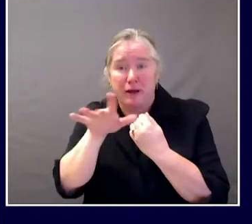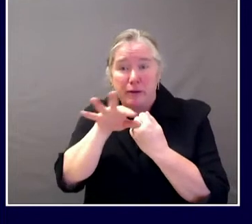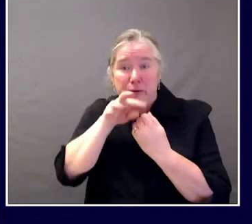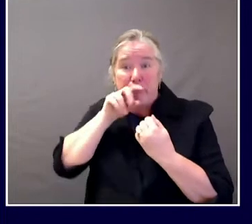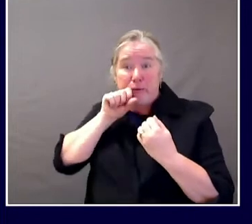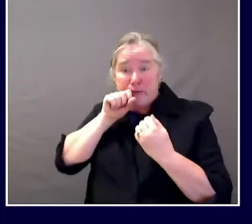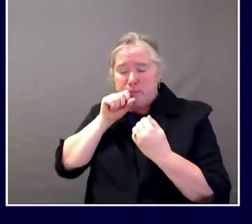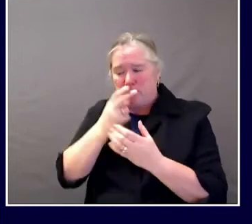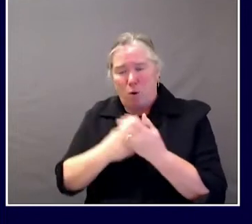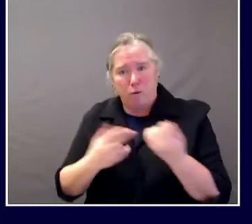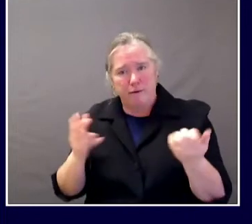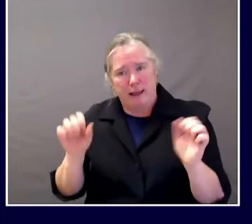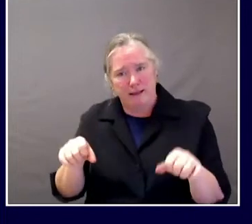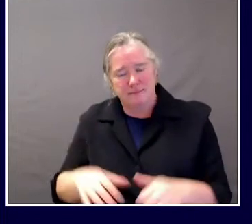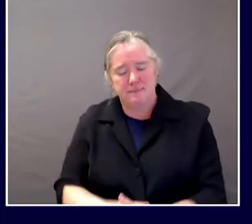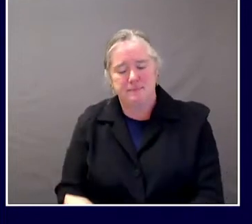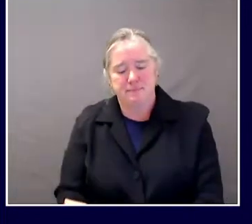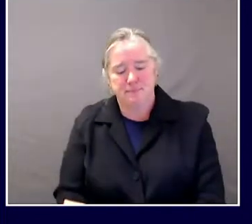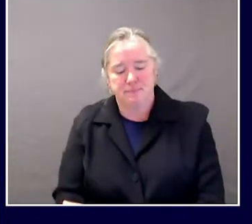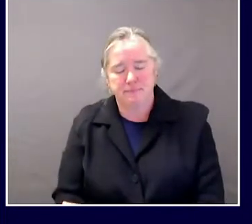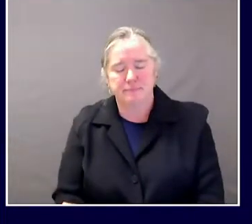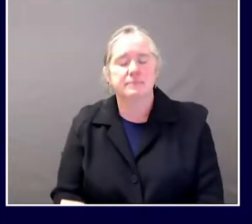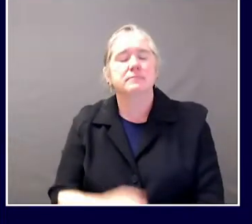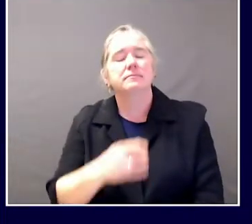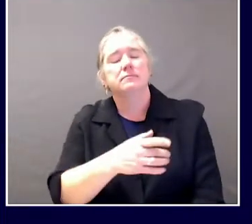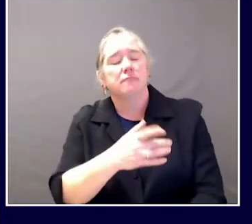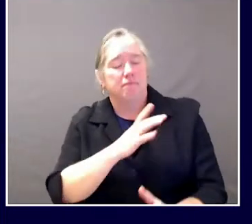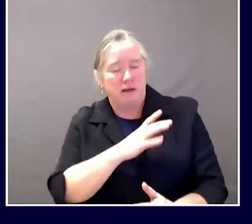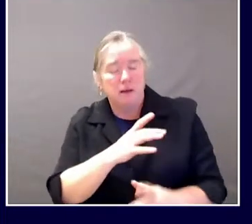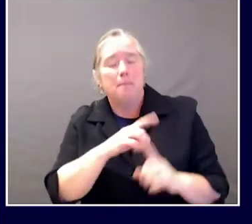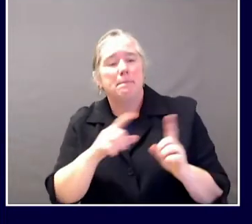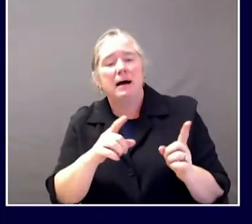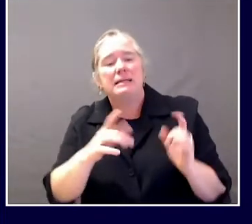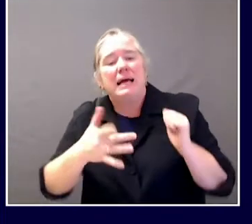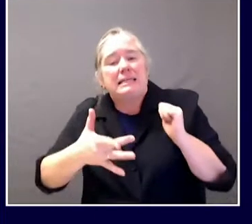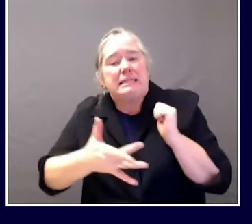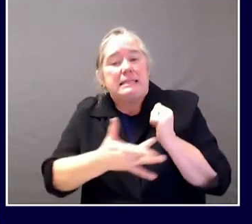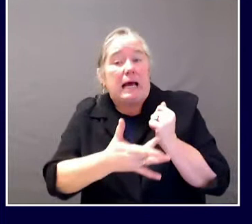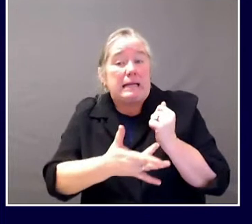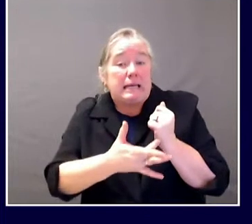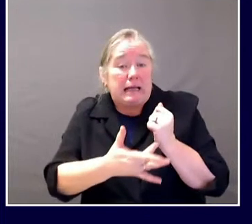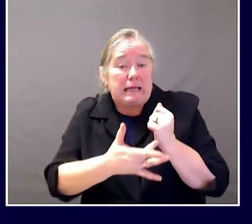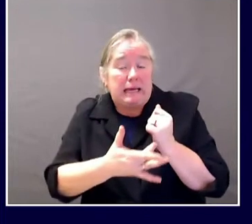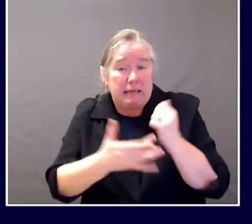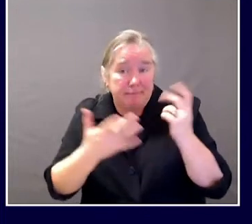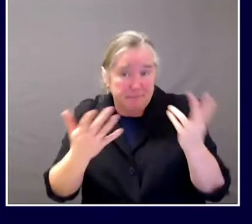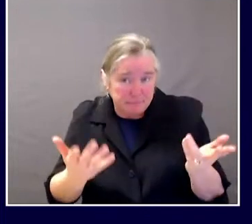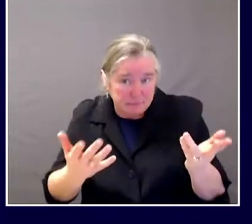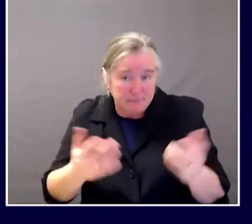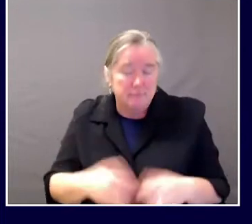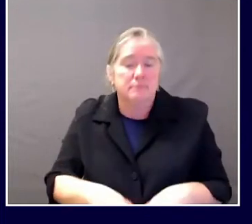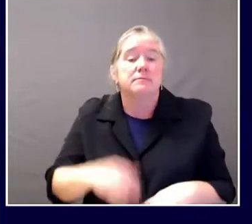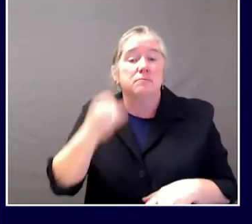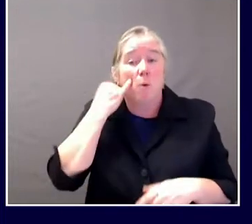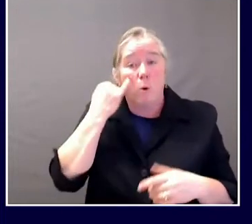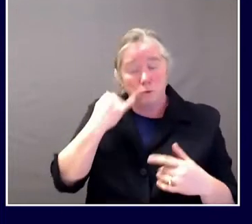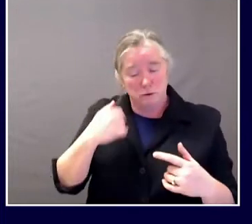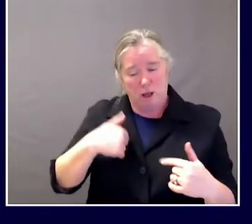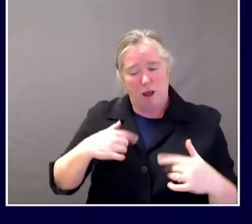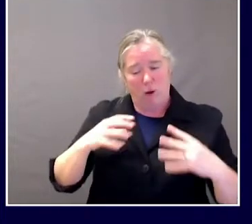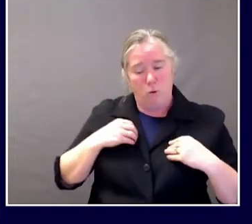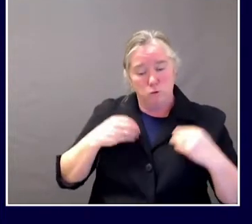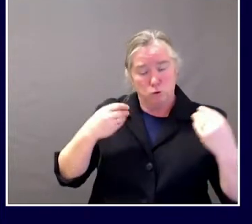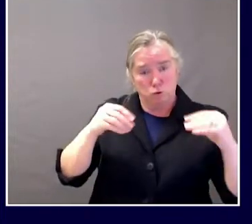that, do they technically satisfy the governor's requirements? So if a store owner sees somebody with a scarf across their